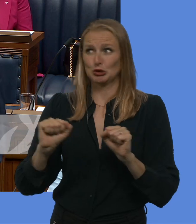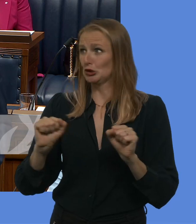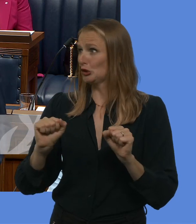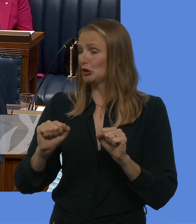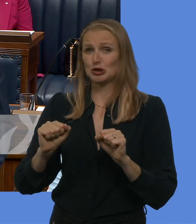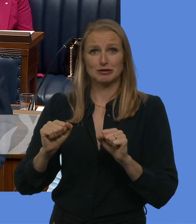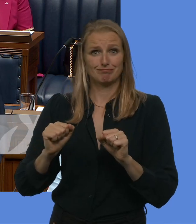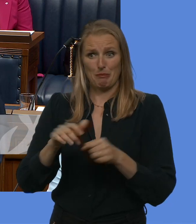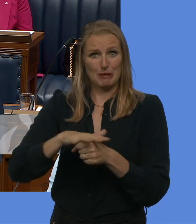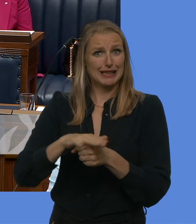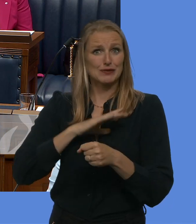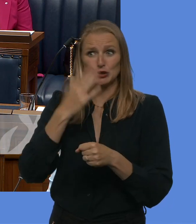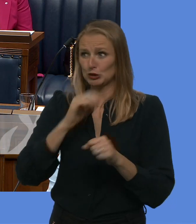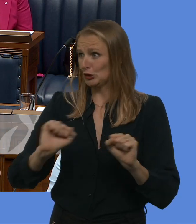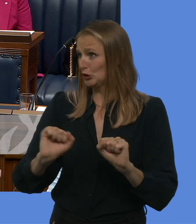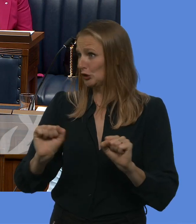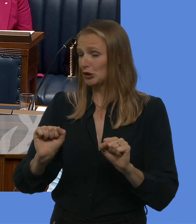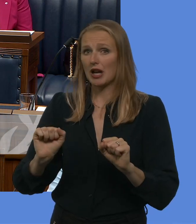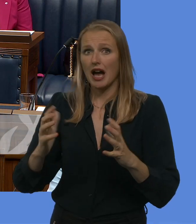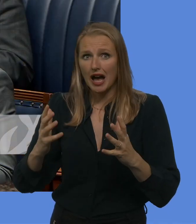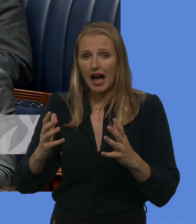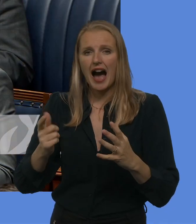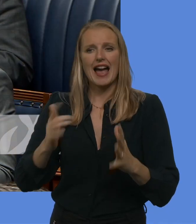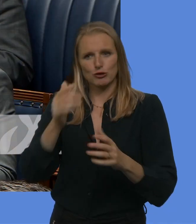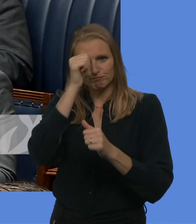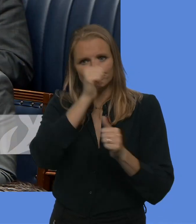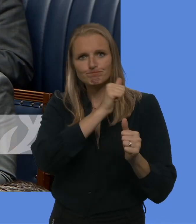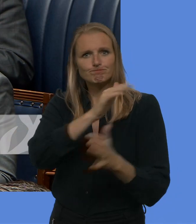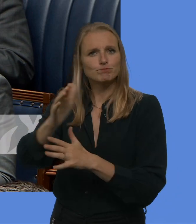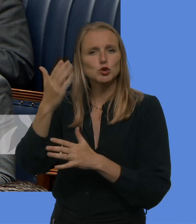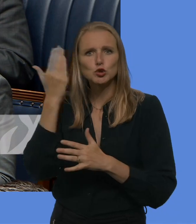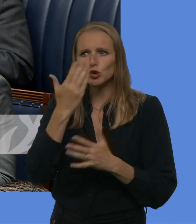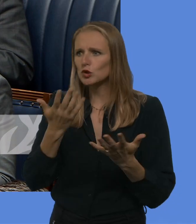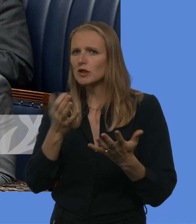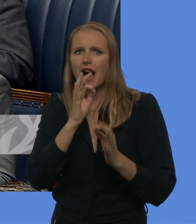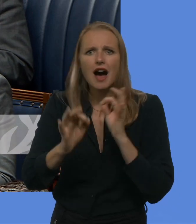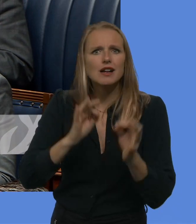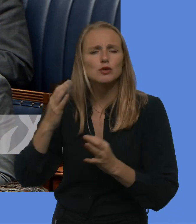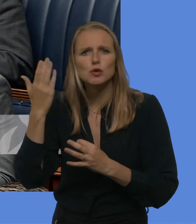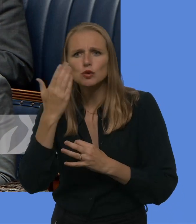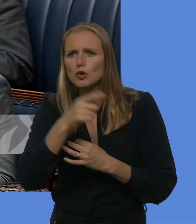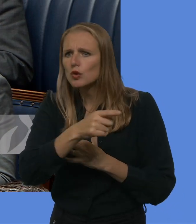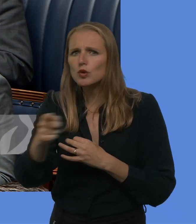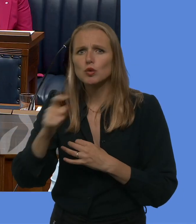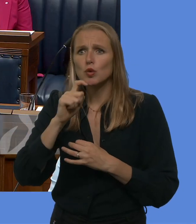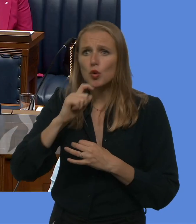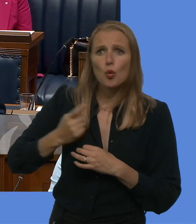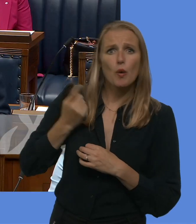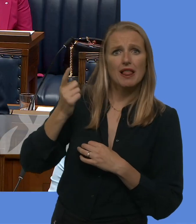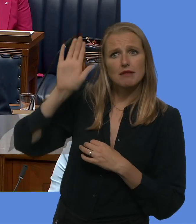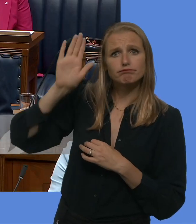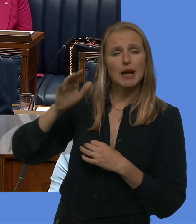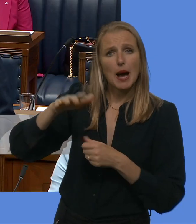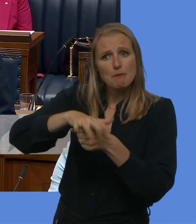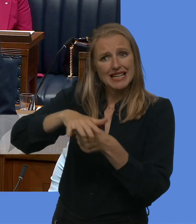action on my part to communicate to schools directly, seeking indications from those schools that would be willing to provide a place for